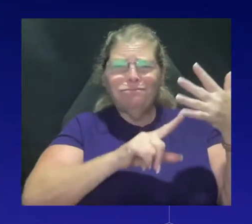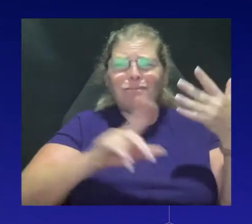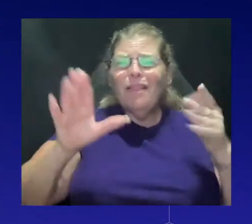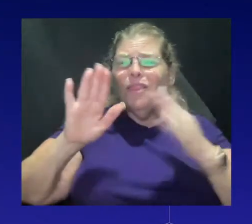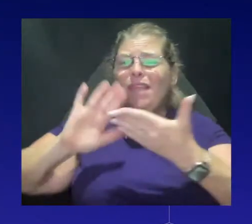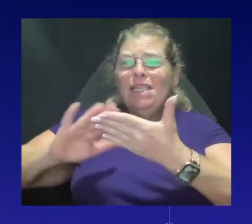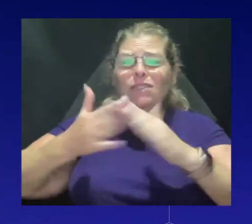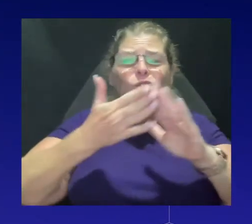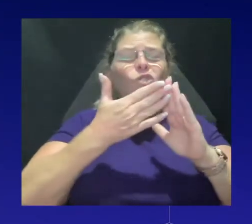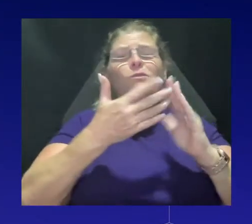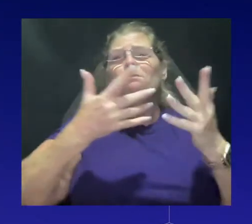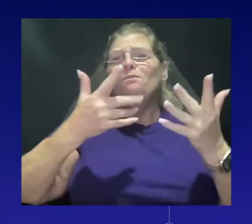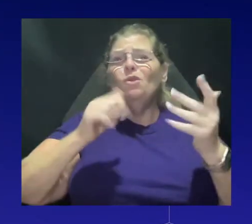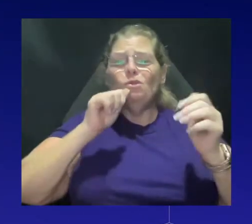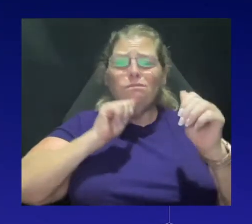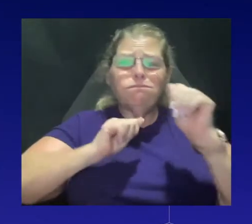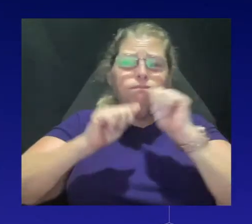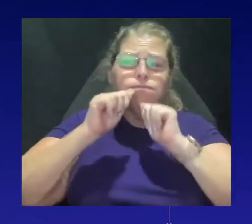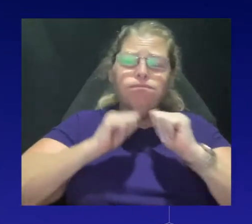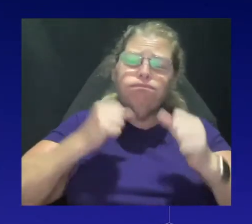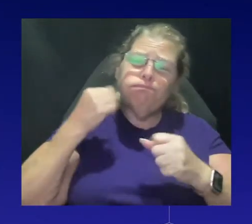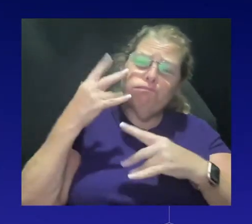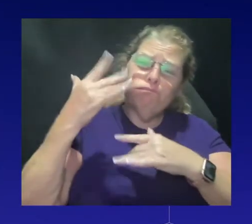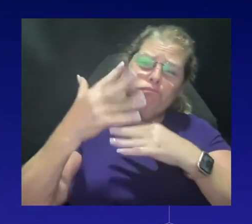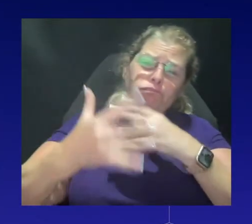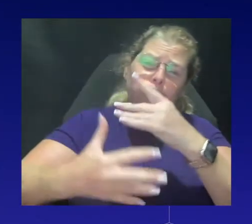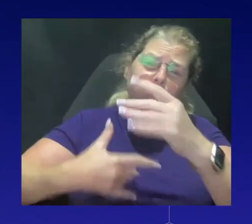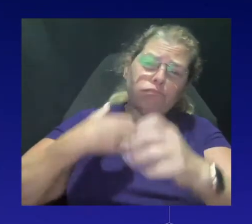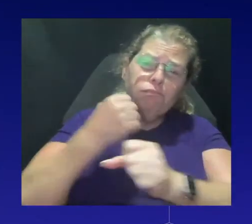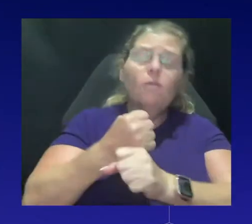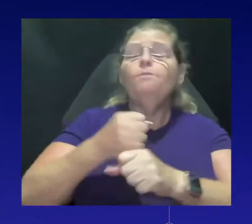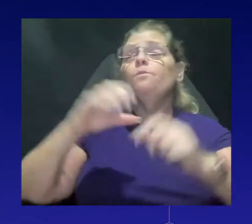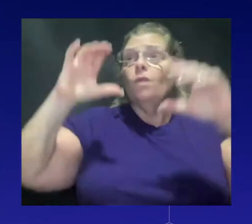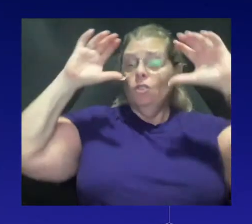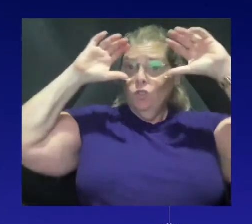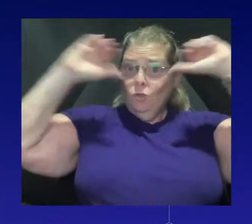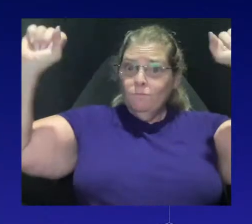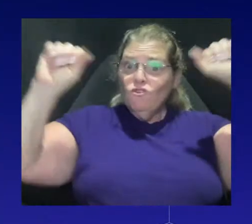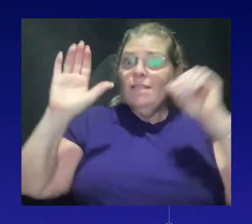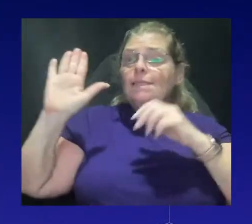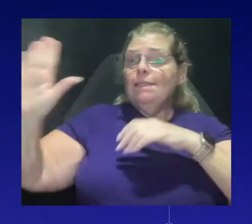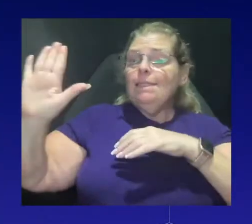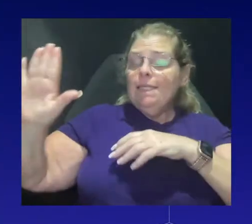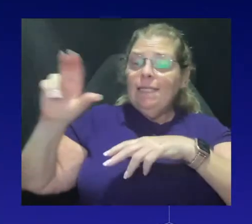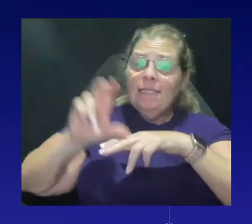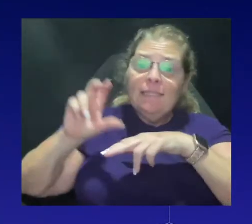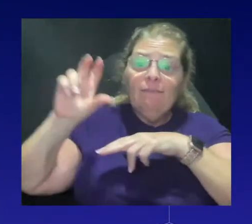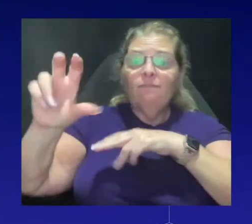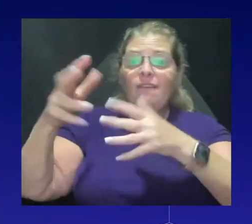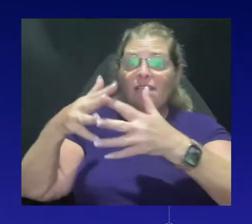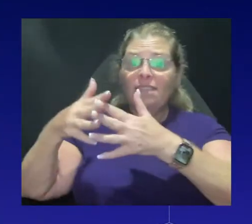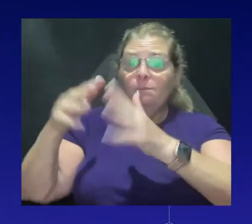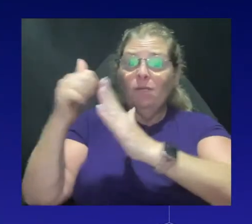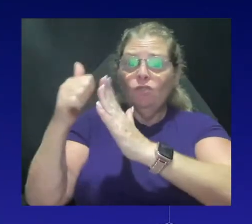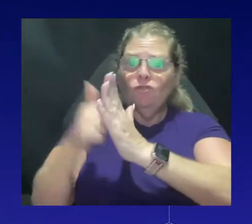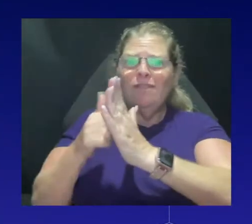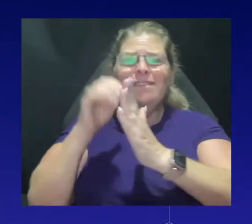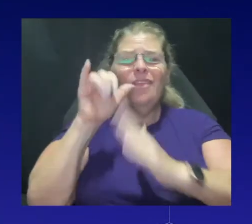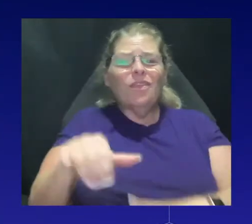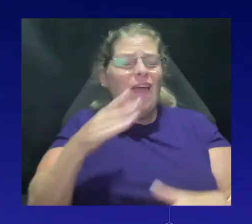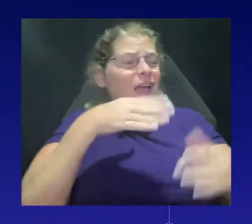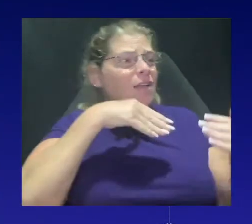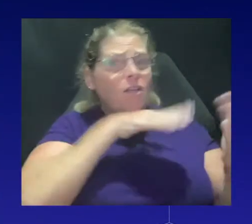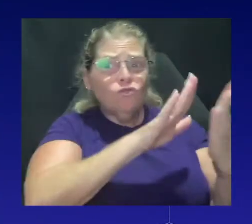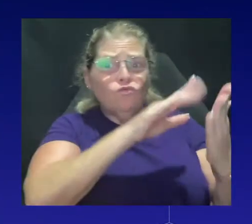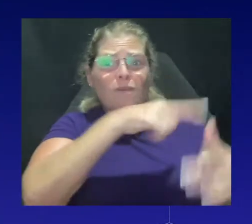decades. Part of the president's Invest in America agenda is to address those coal mines, to address those orphan